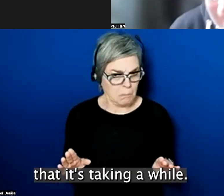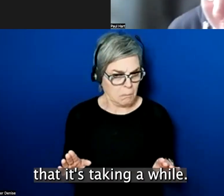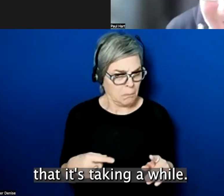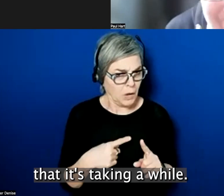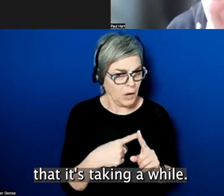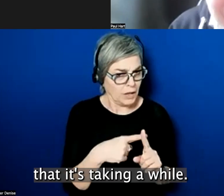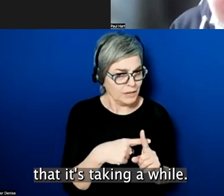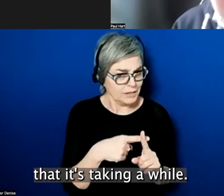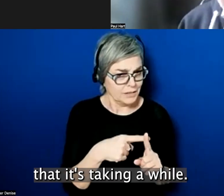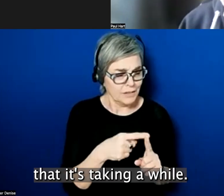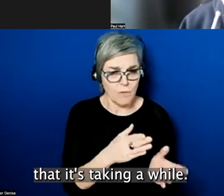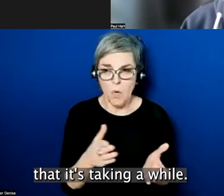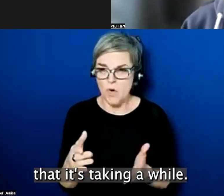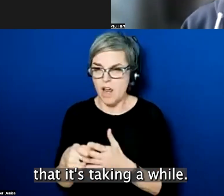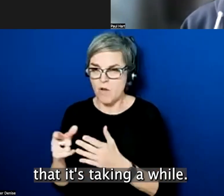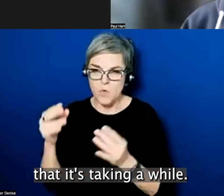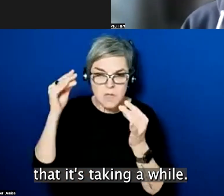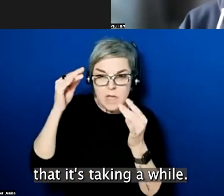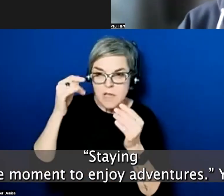while.